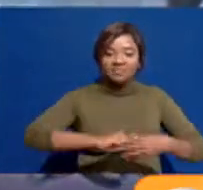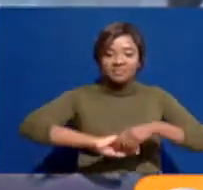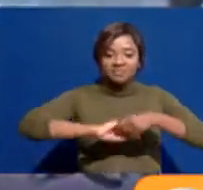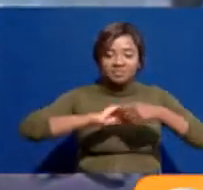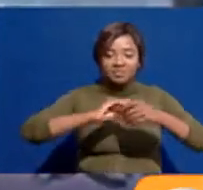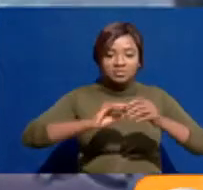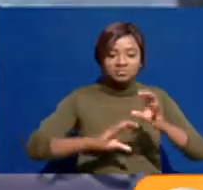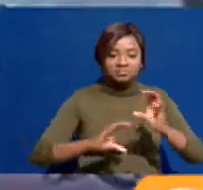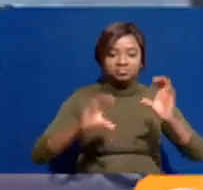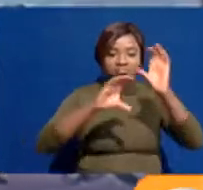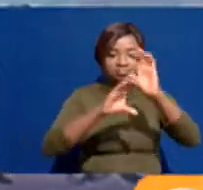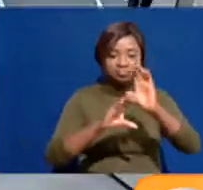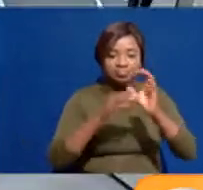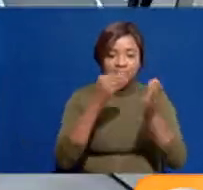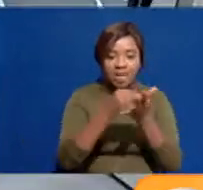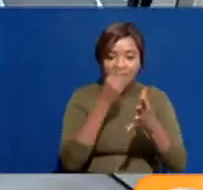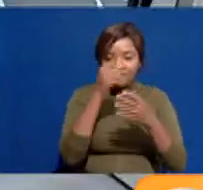Okay.